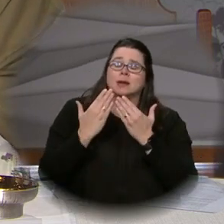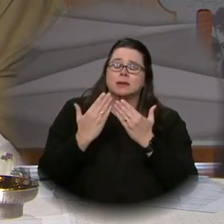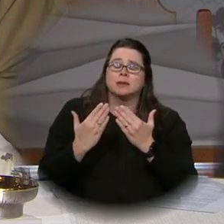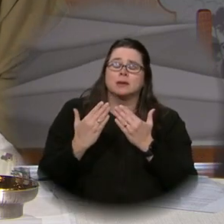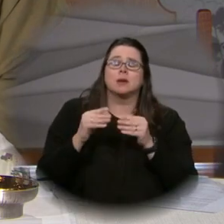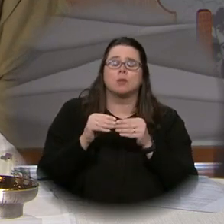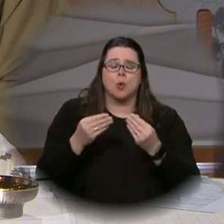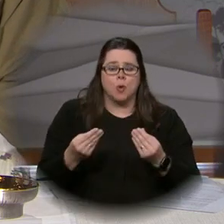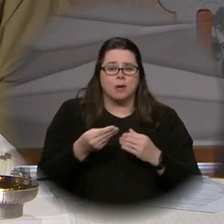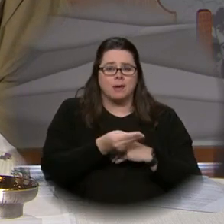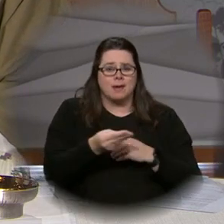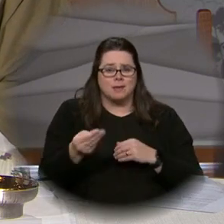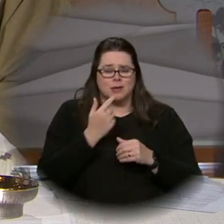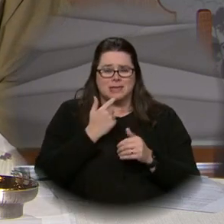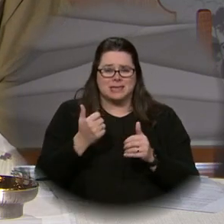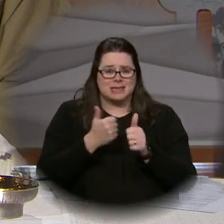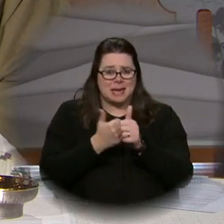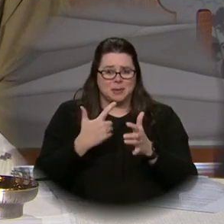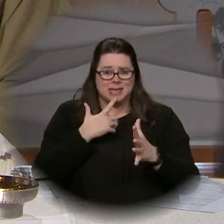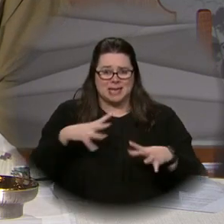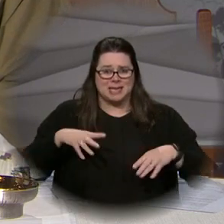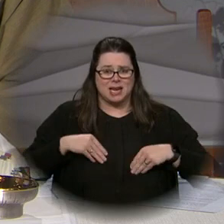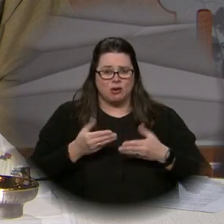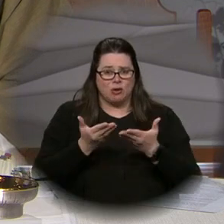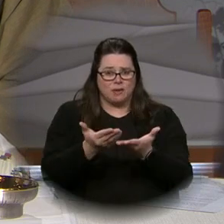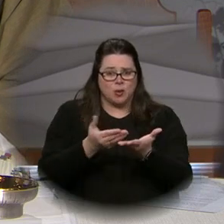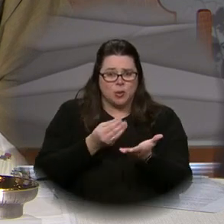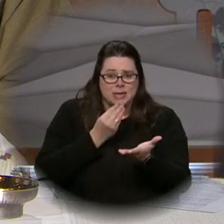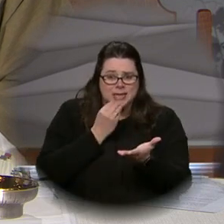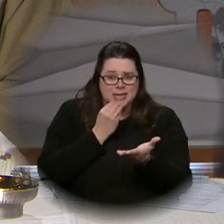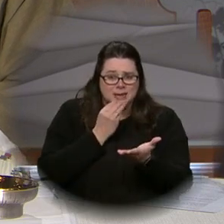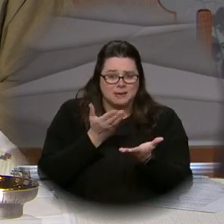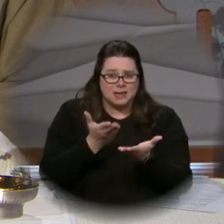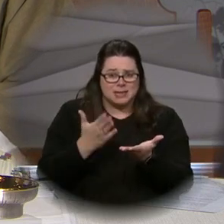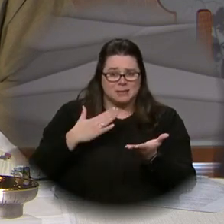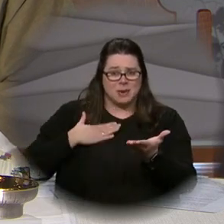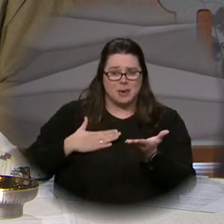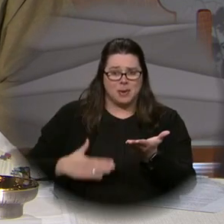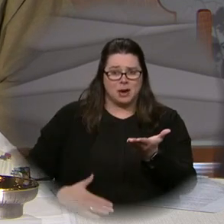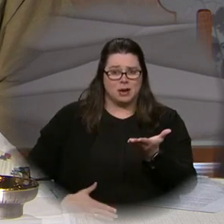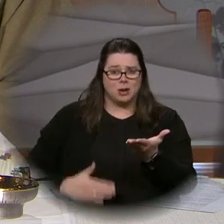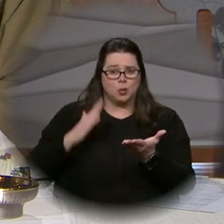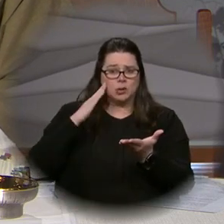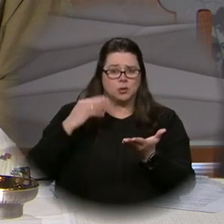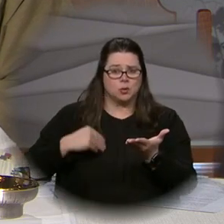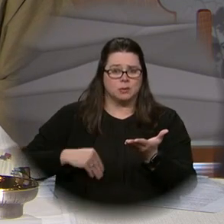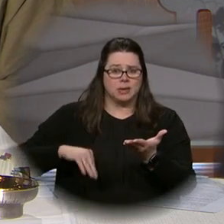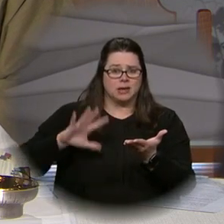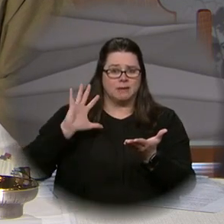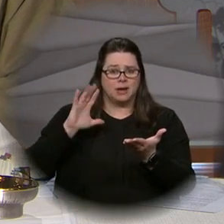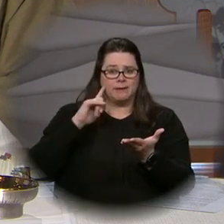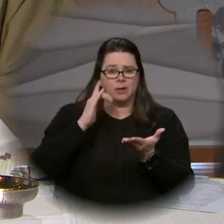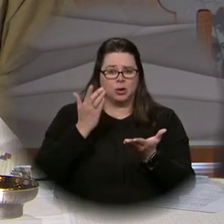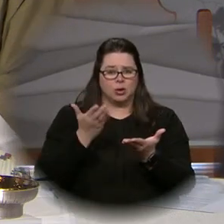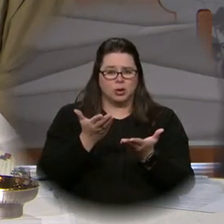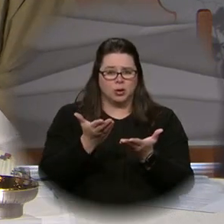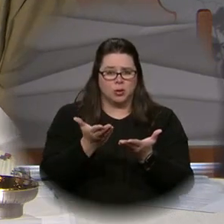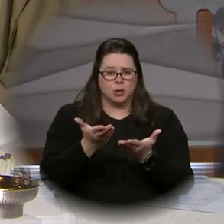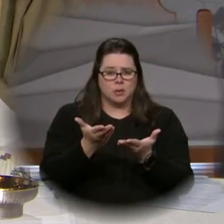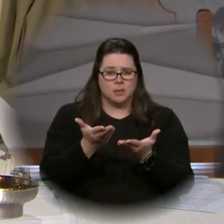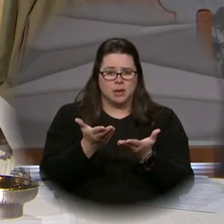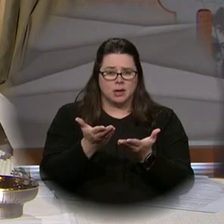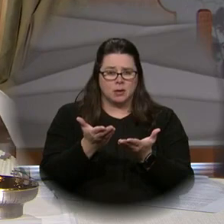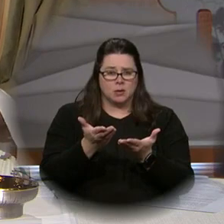gave it to his disciples, saying, "Take this, all of you, and eat of it. For this is my body, which will be given up for